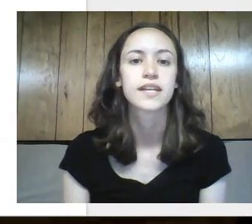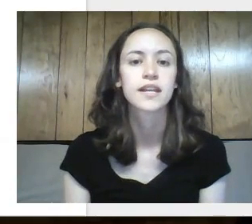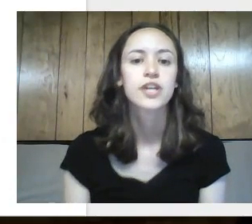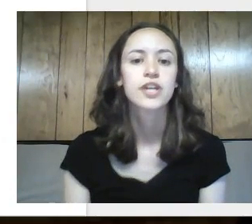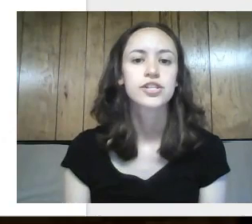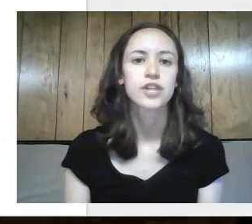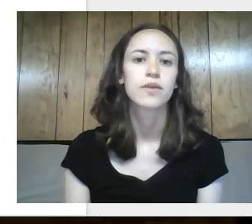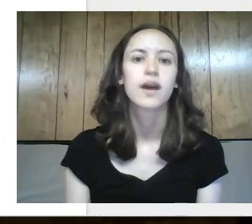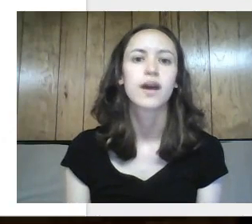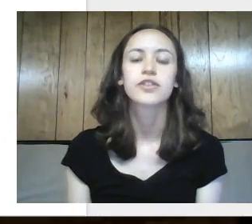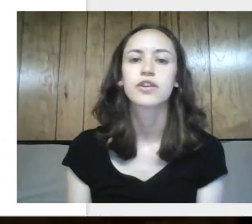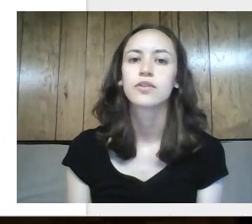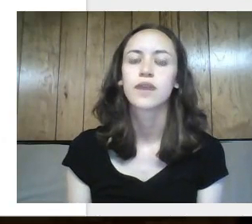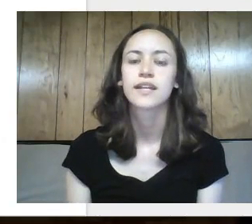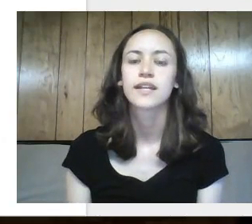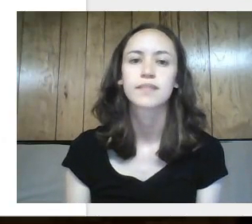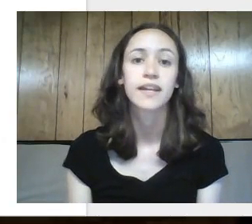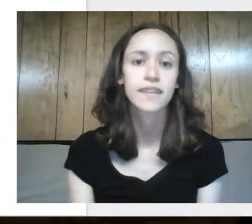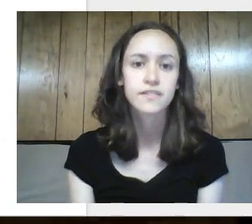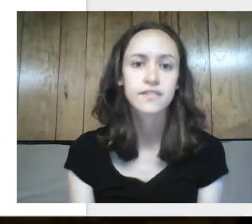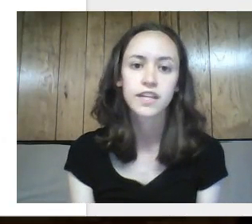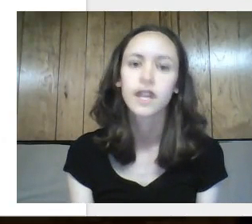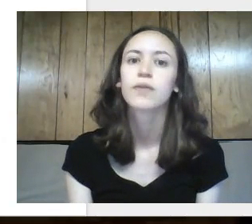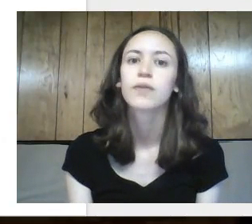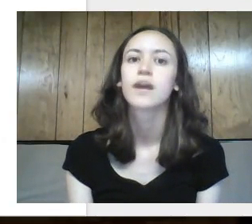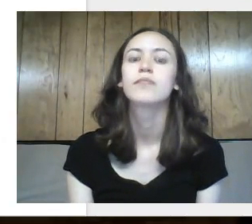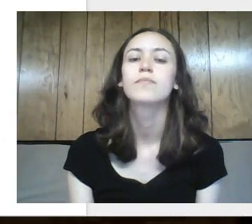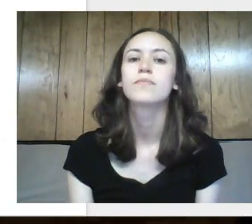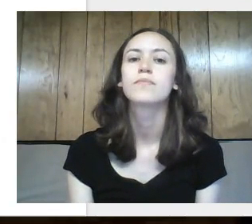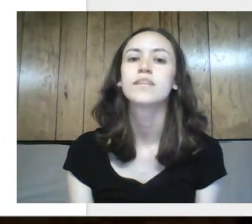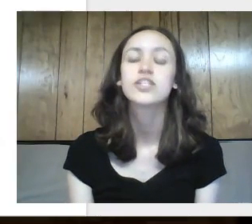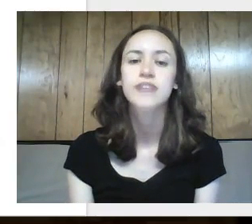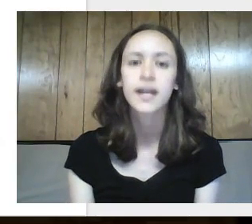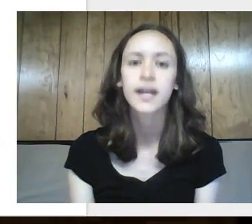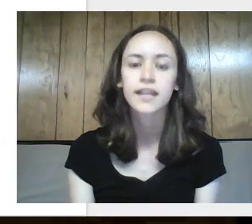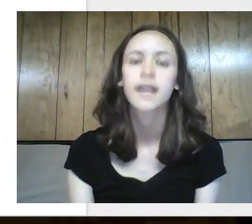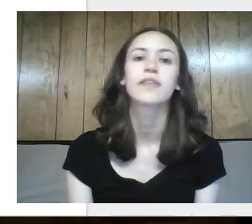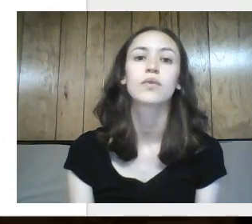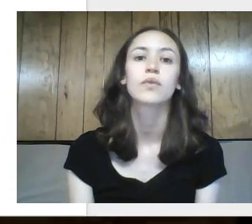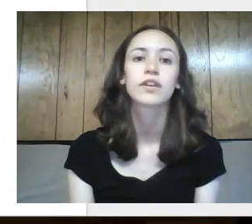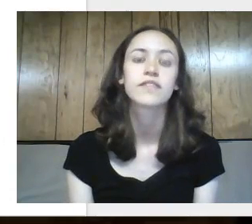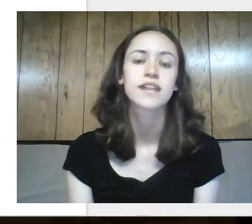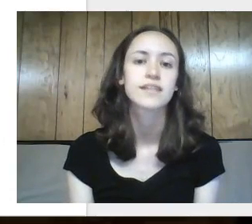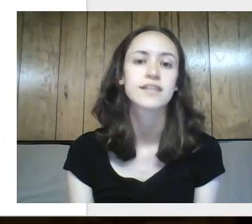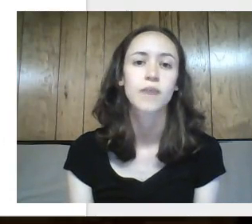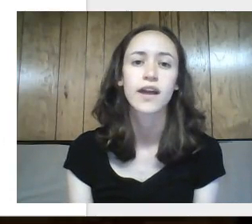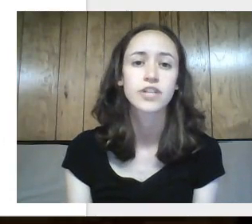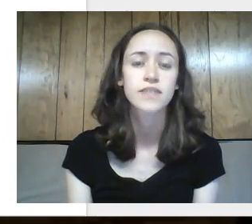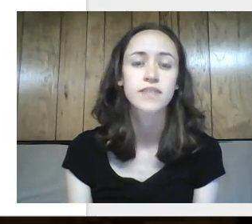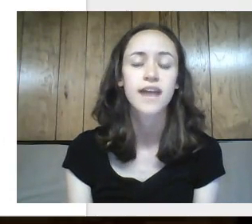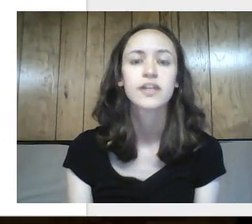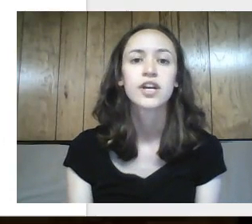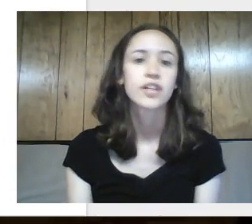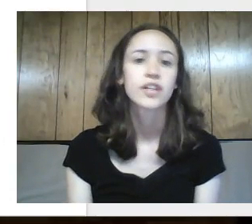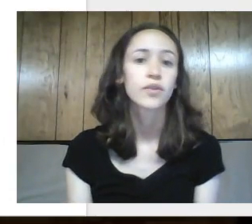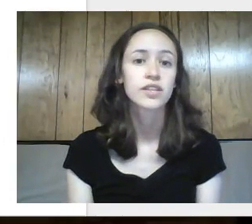words in. So I'll show you and explain in this video each sign and the order of the signs and why I chose